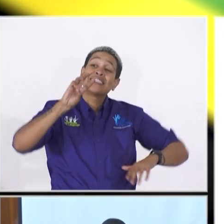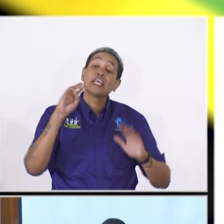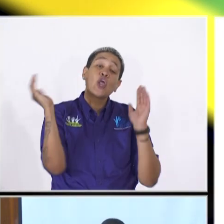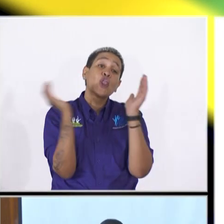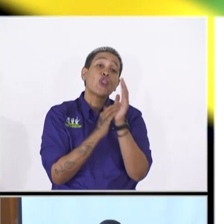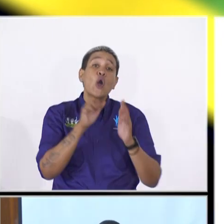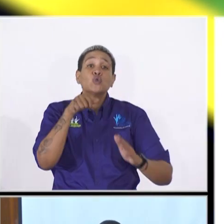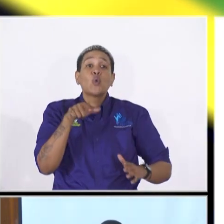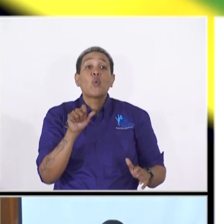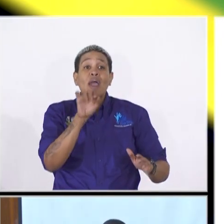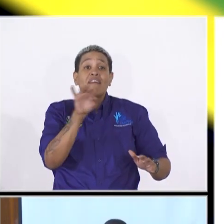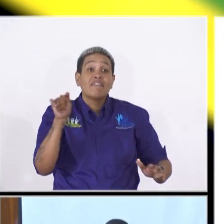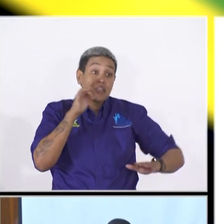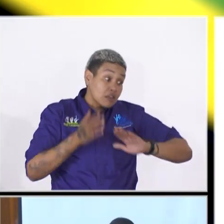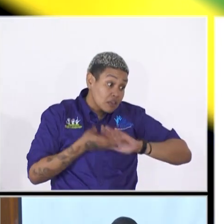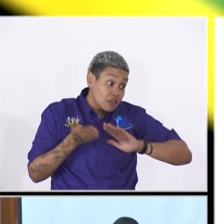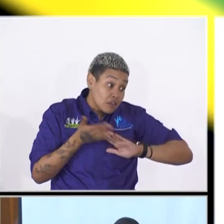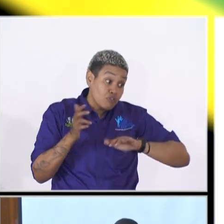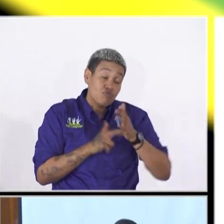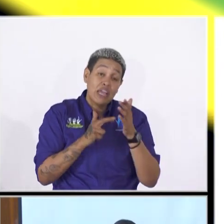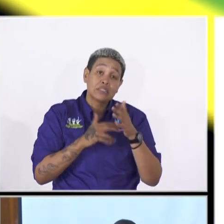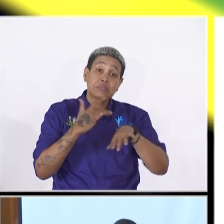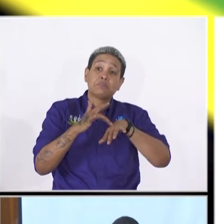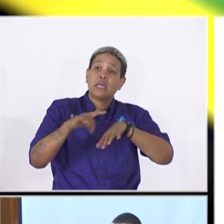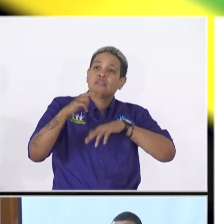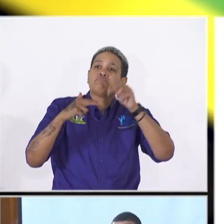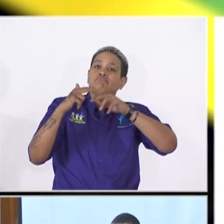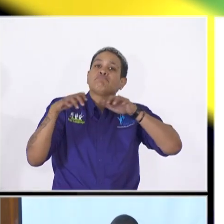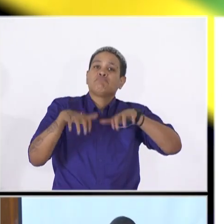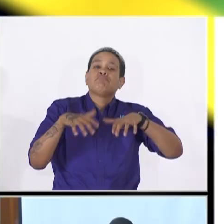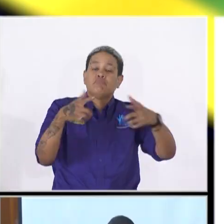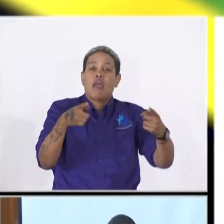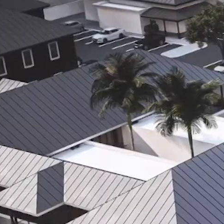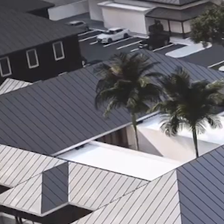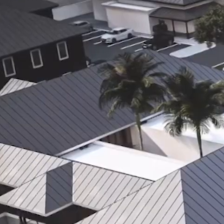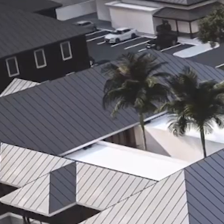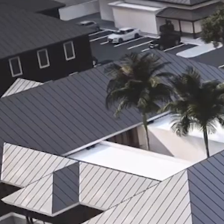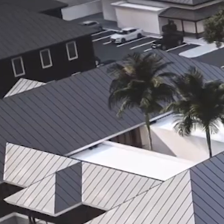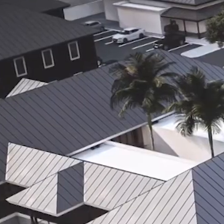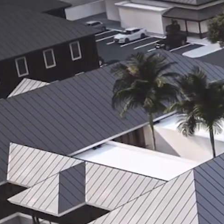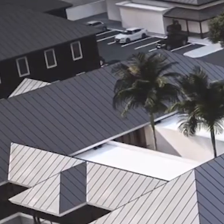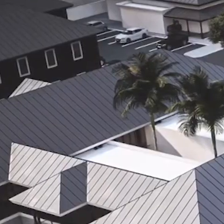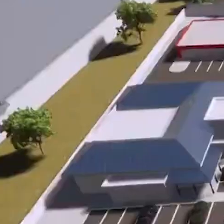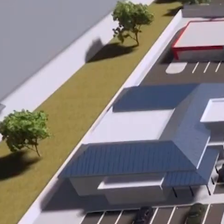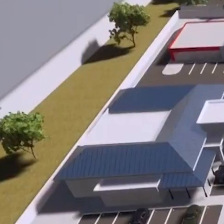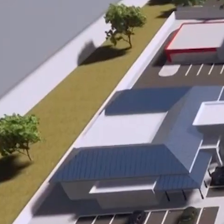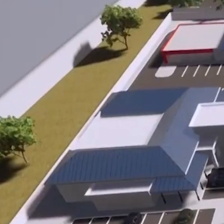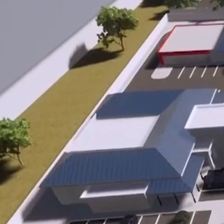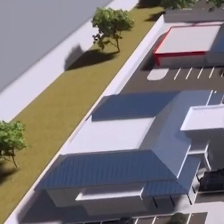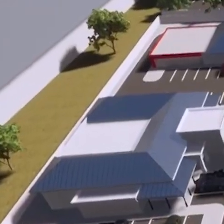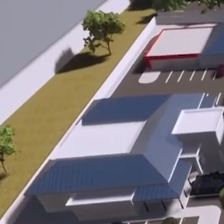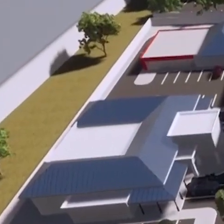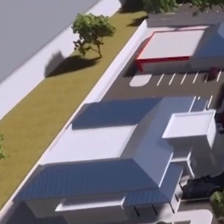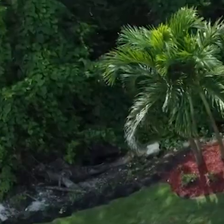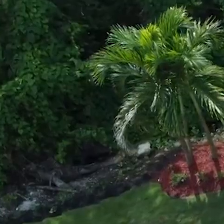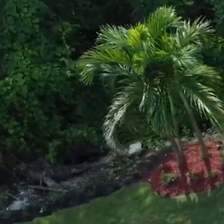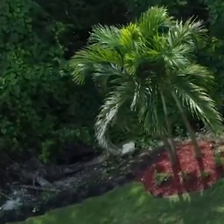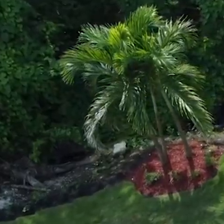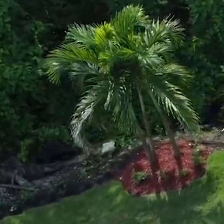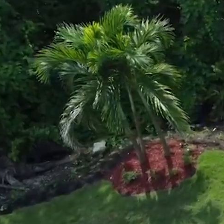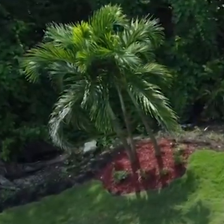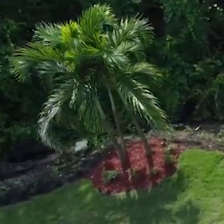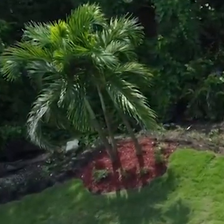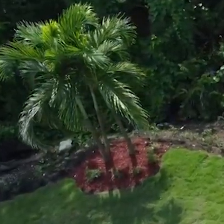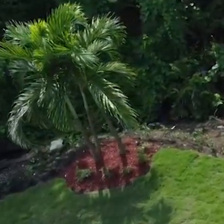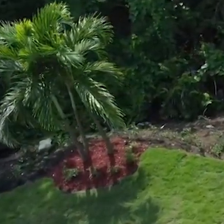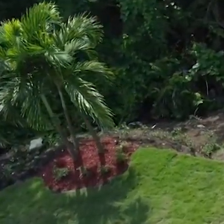126,000 square feet of rentable space will be constructed. Already, 54% of the space has been reserved. We have